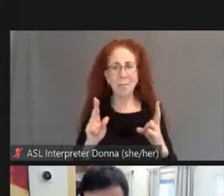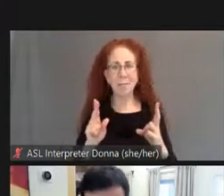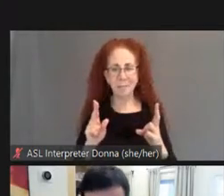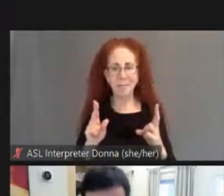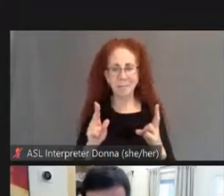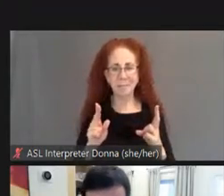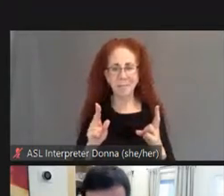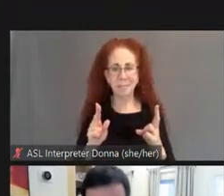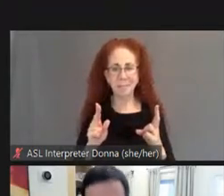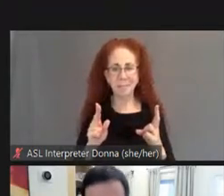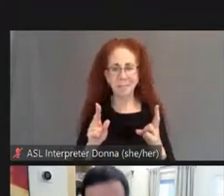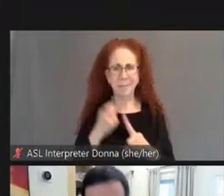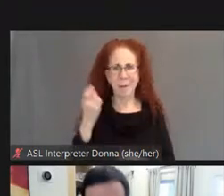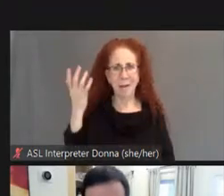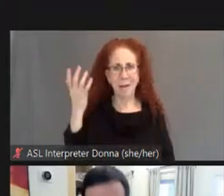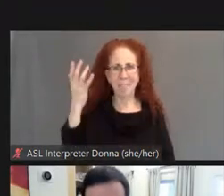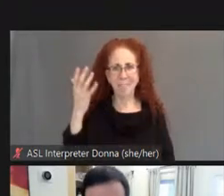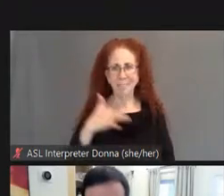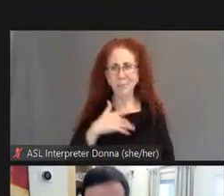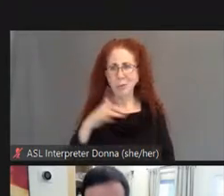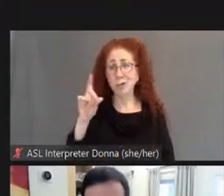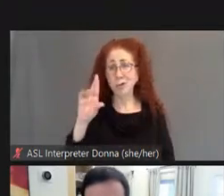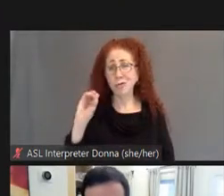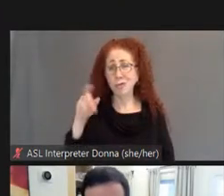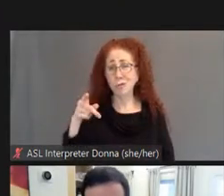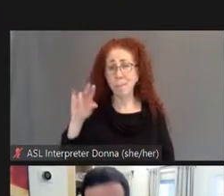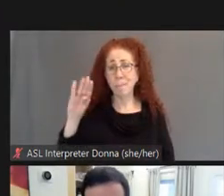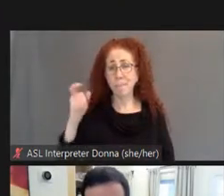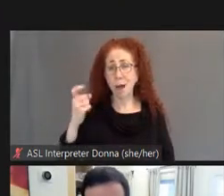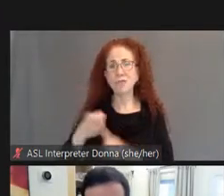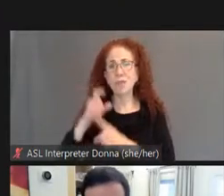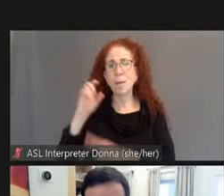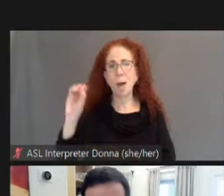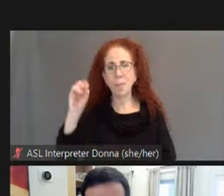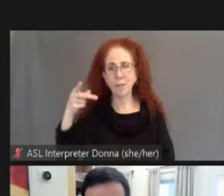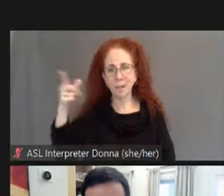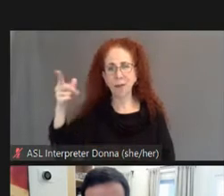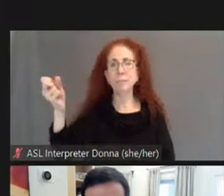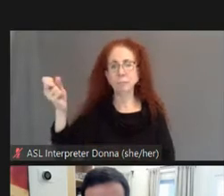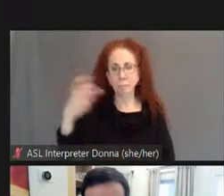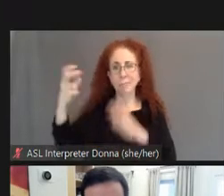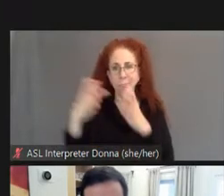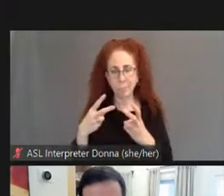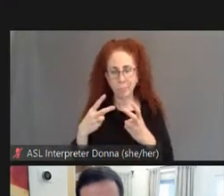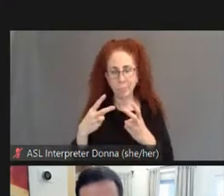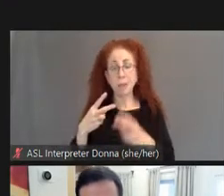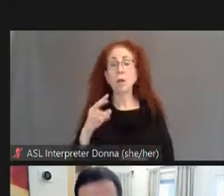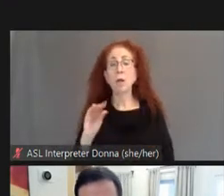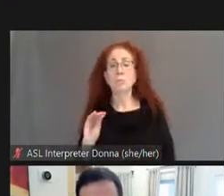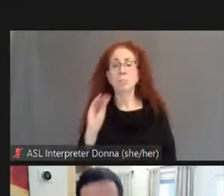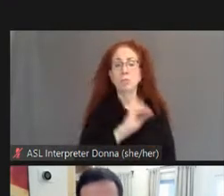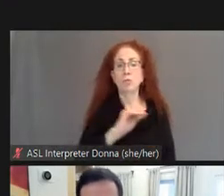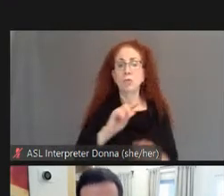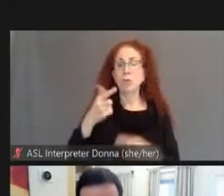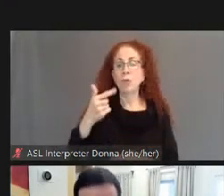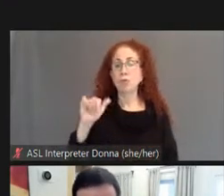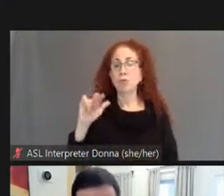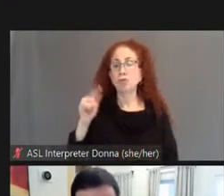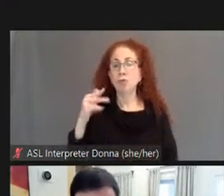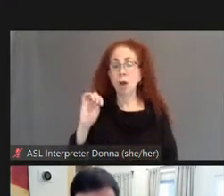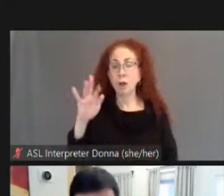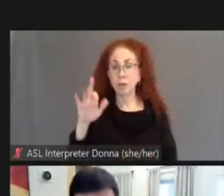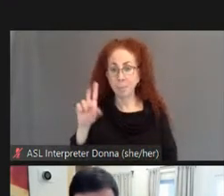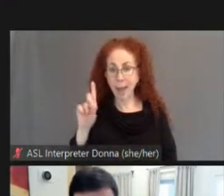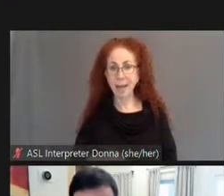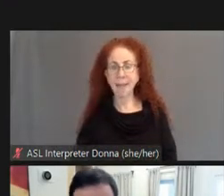from, usually it's Dropbox from Opera Philadelphia. I drag it into GarageBand, and then